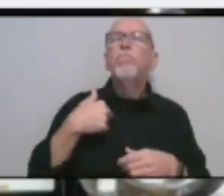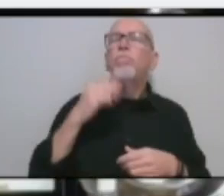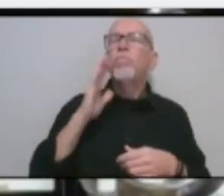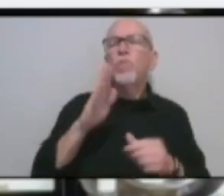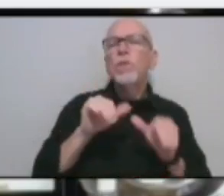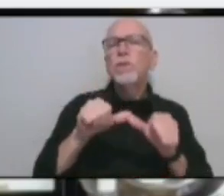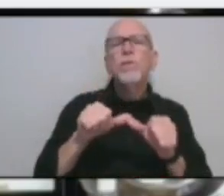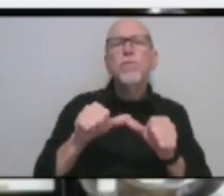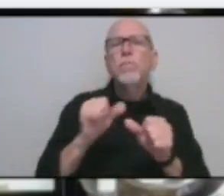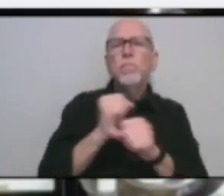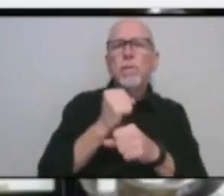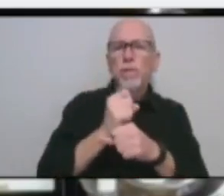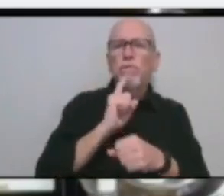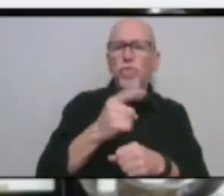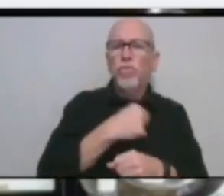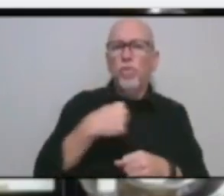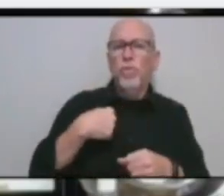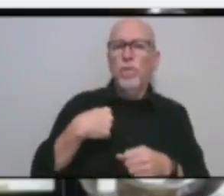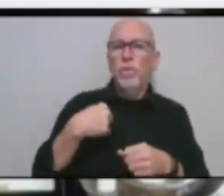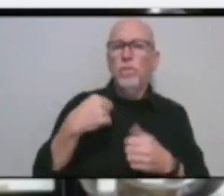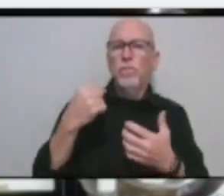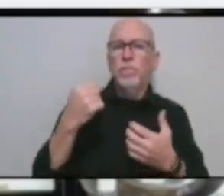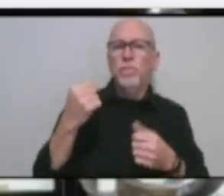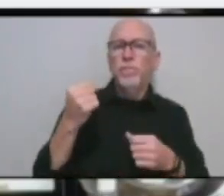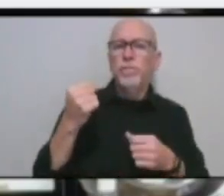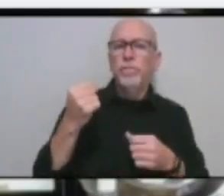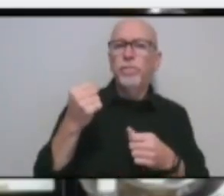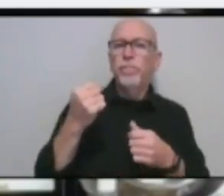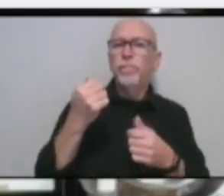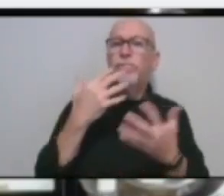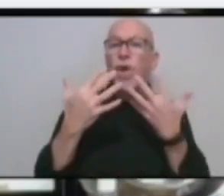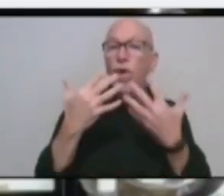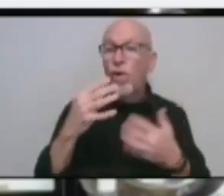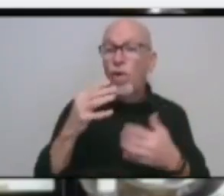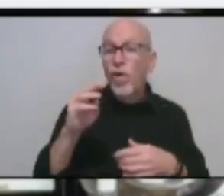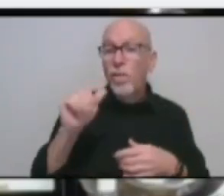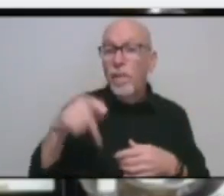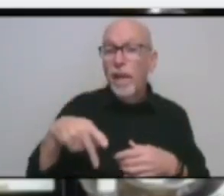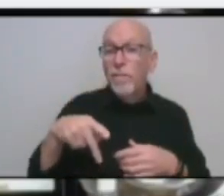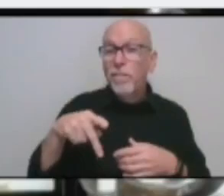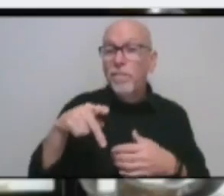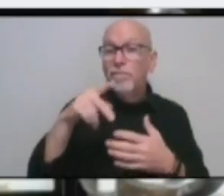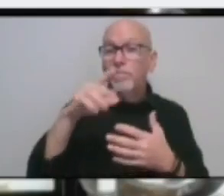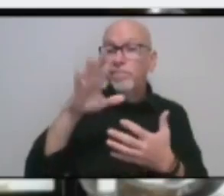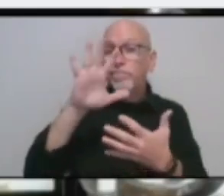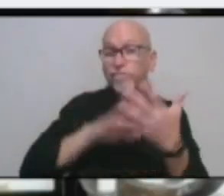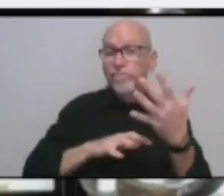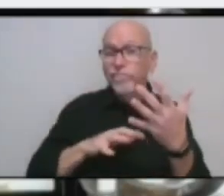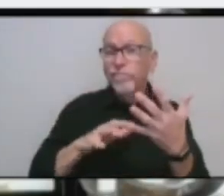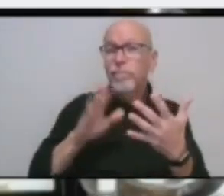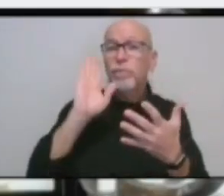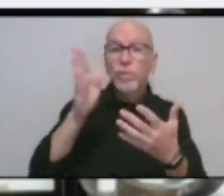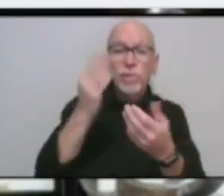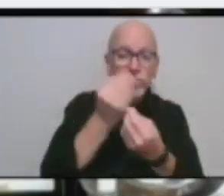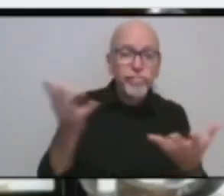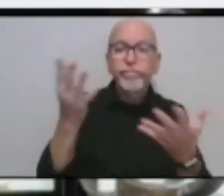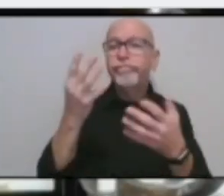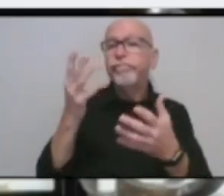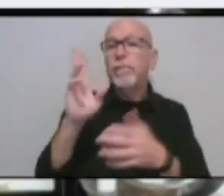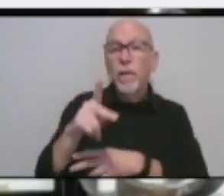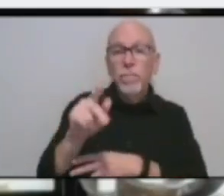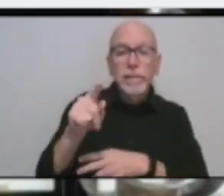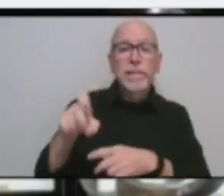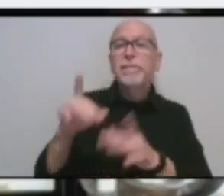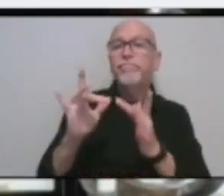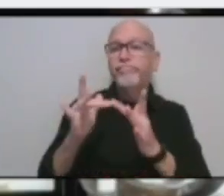to make sure that we're getting our color-coded county metrics out and in place and sharing those